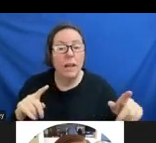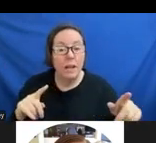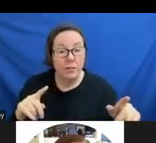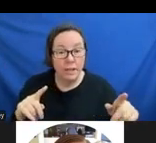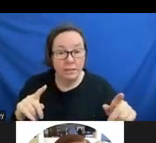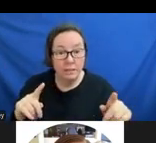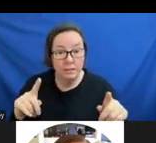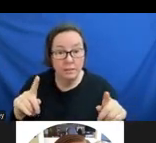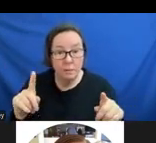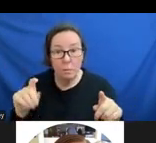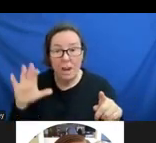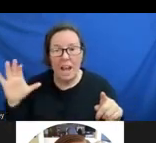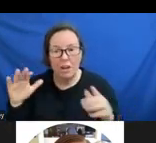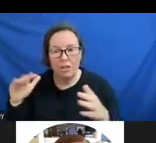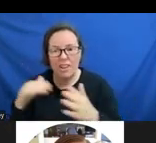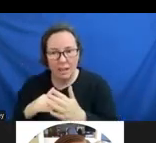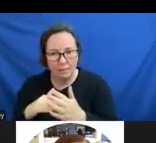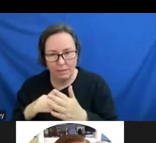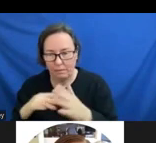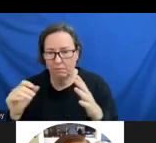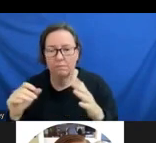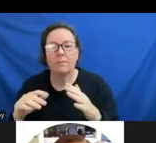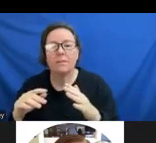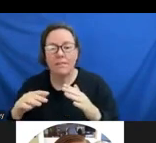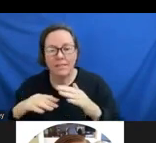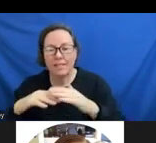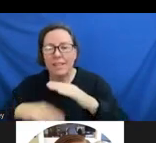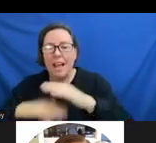Sorry, 100,000? 100,000.